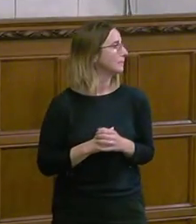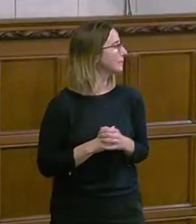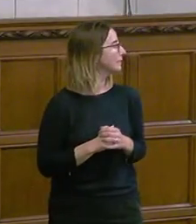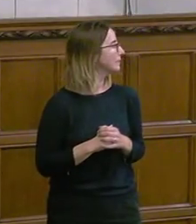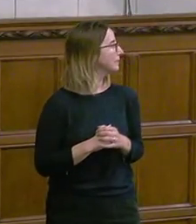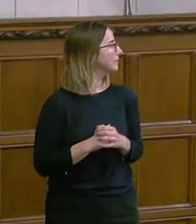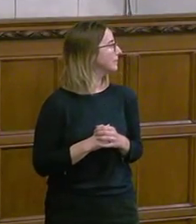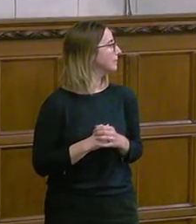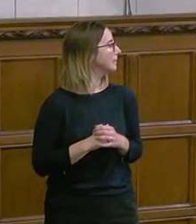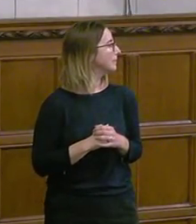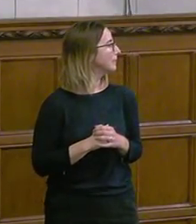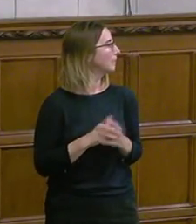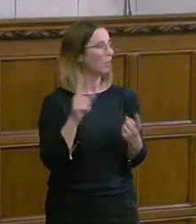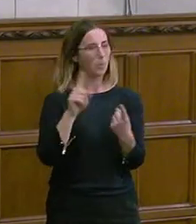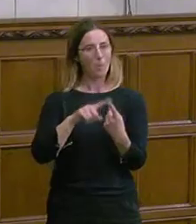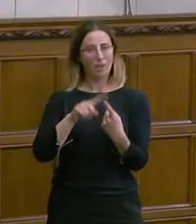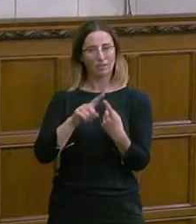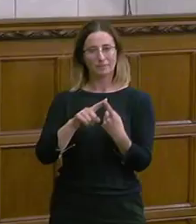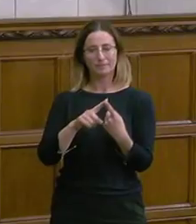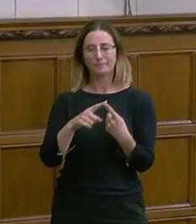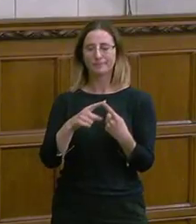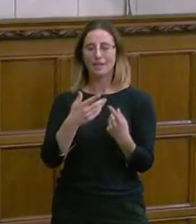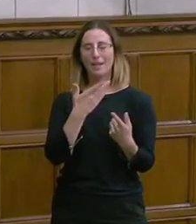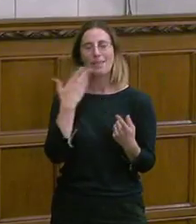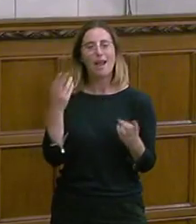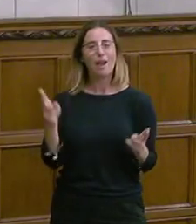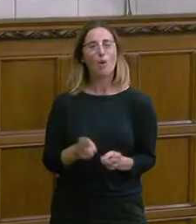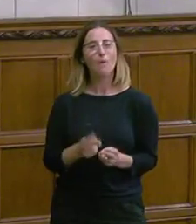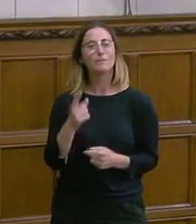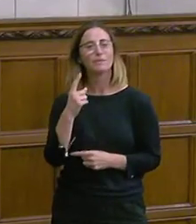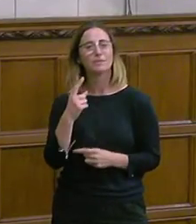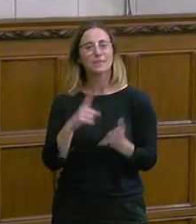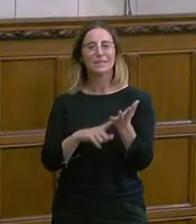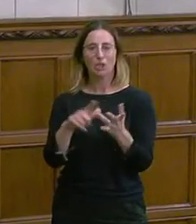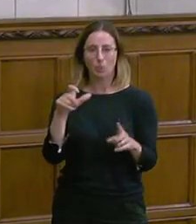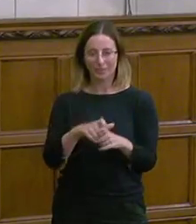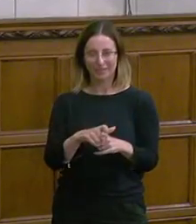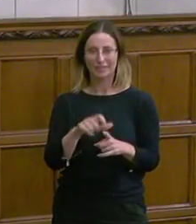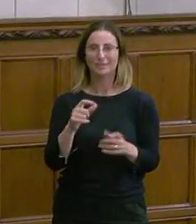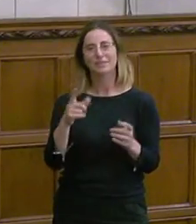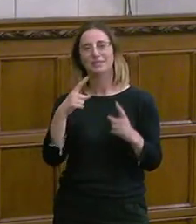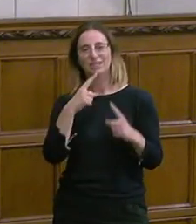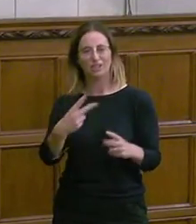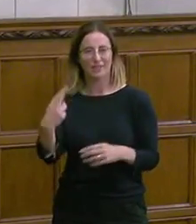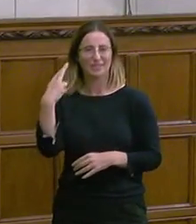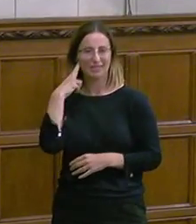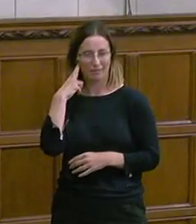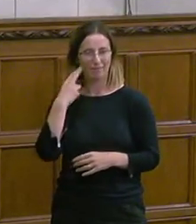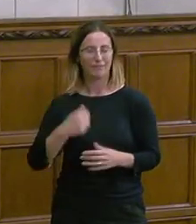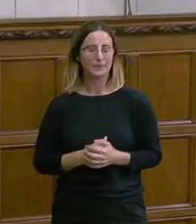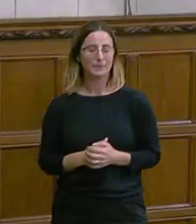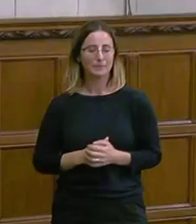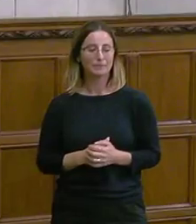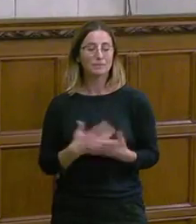the issue of the lack of teachers for deaf and hearing impaired children. To be